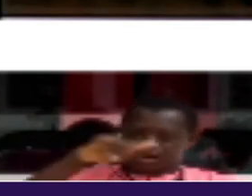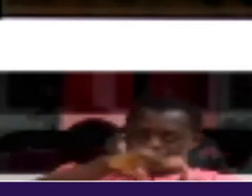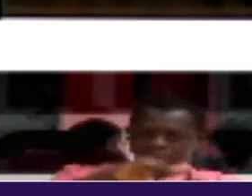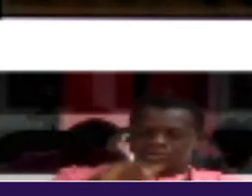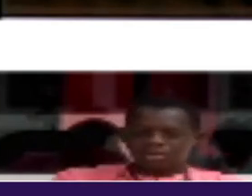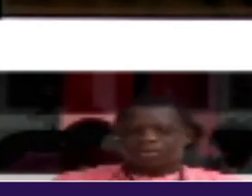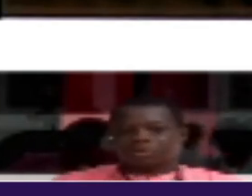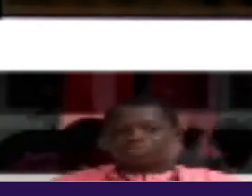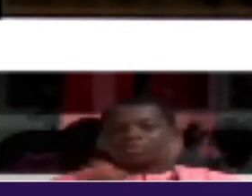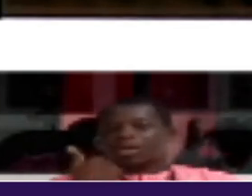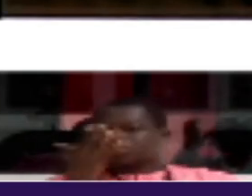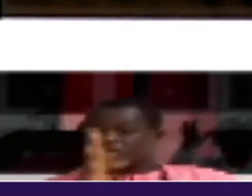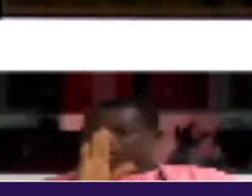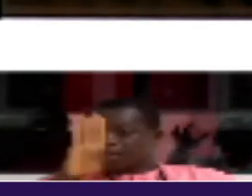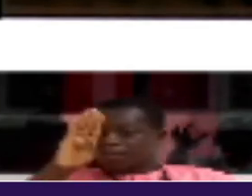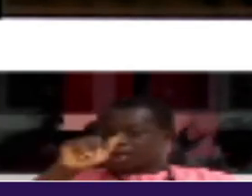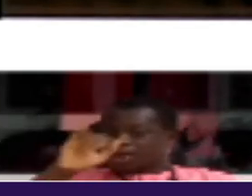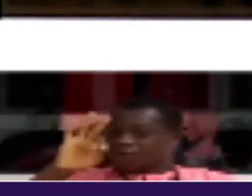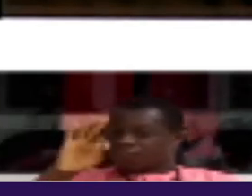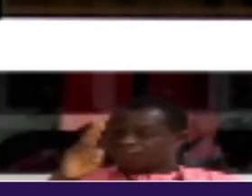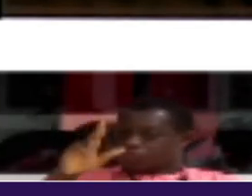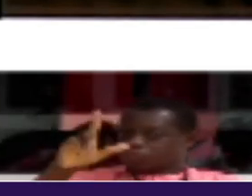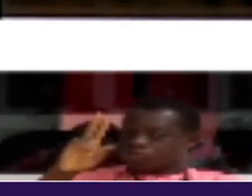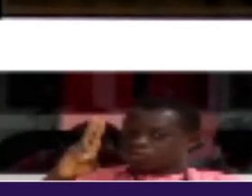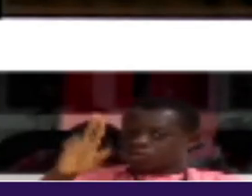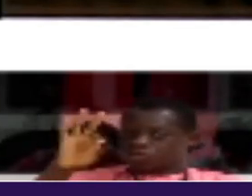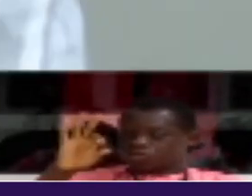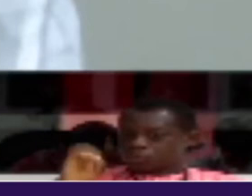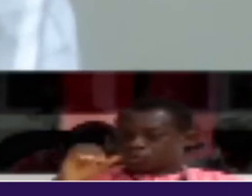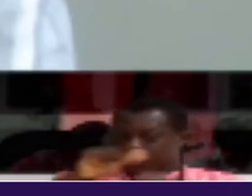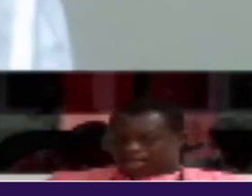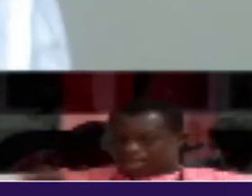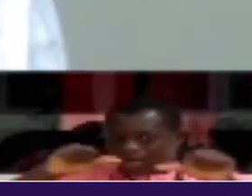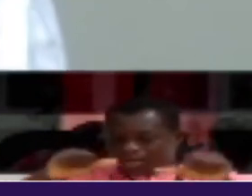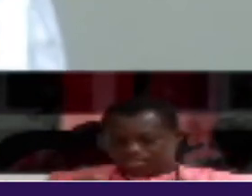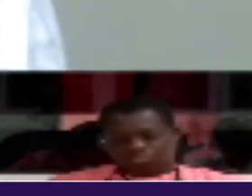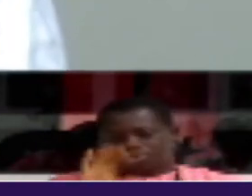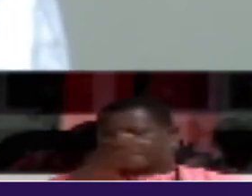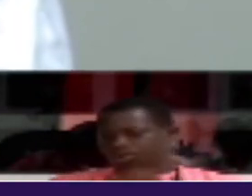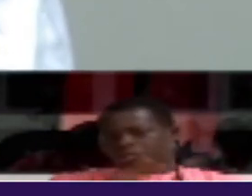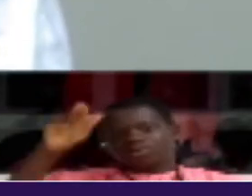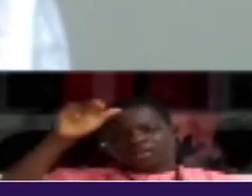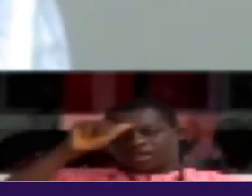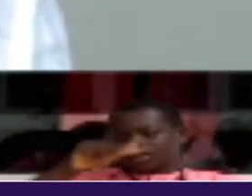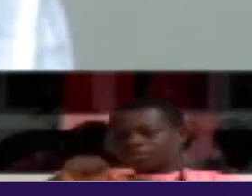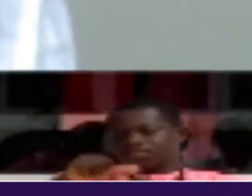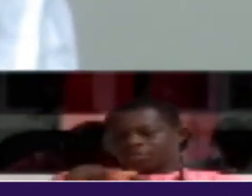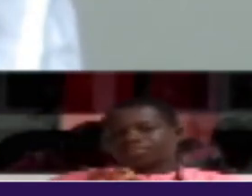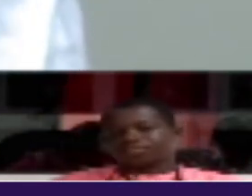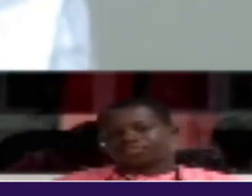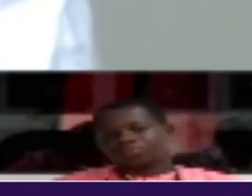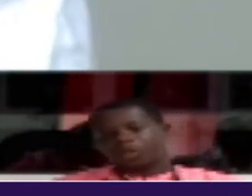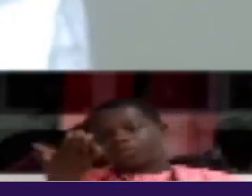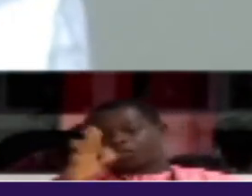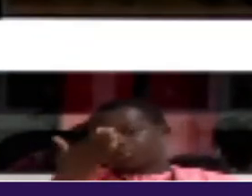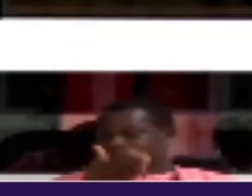Would it be Bafuloto area? No, I cannot know whether it was Bafuloto or where, or somewhere else. Proceed, but, please. So